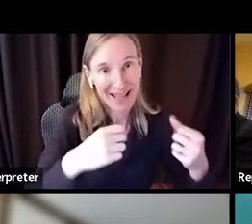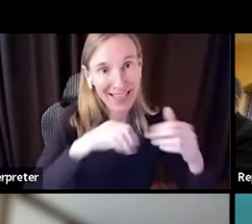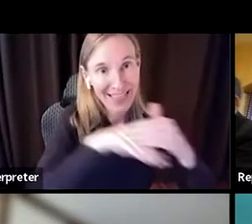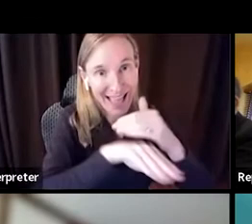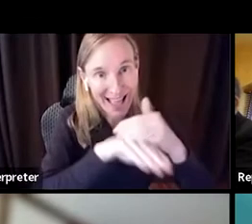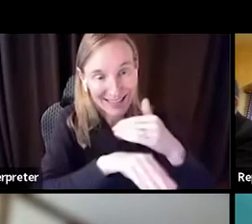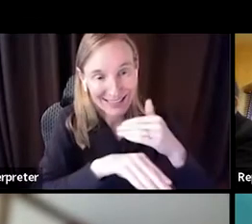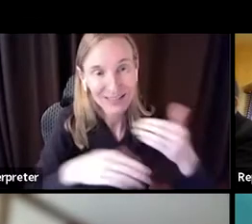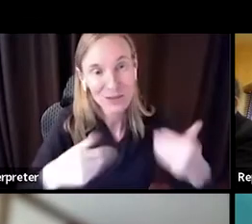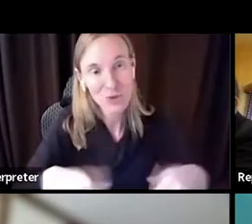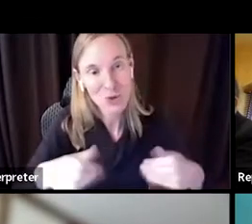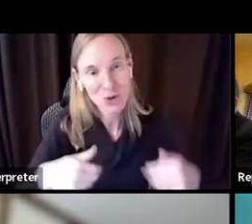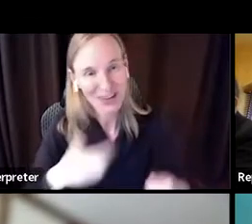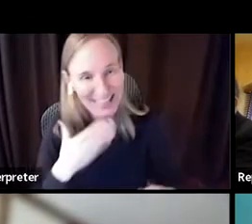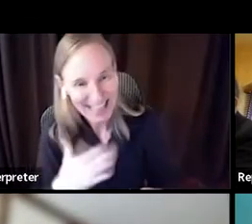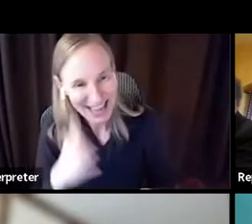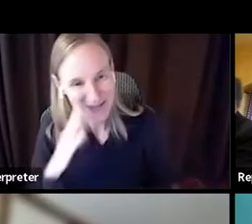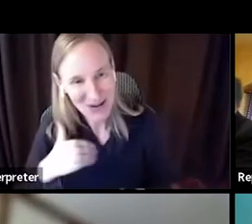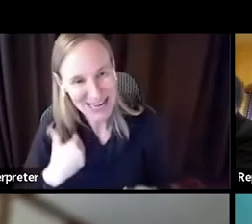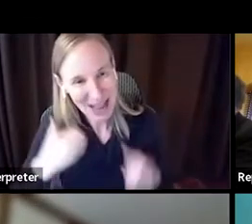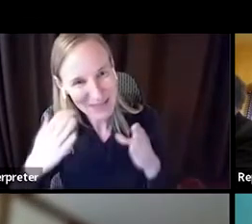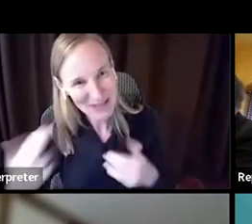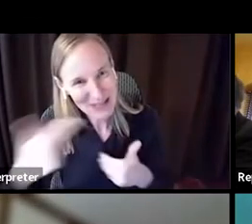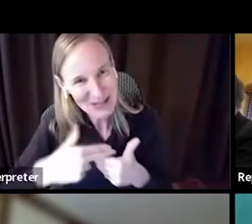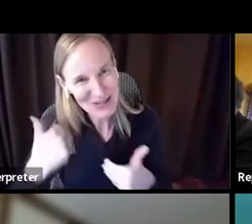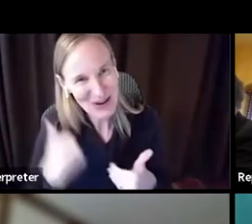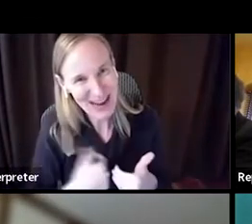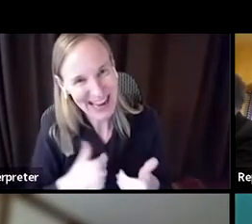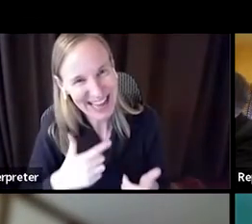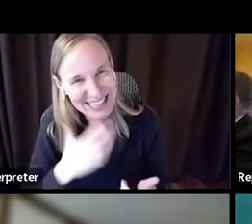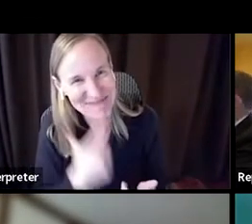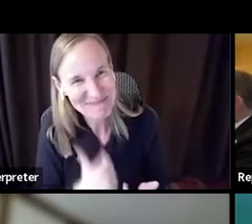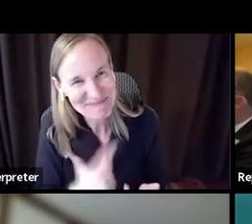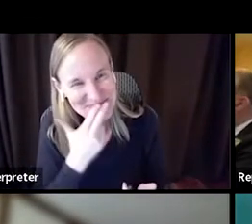thank you for having your young person join us. It's lovely.